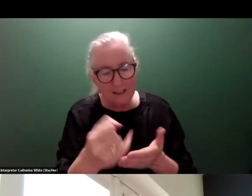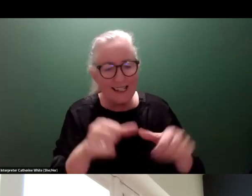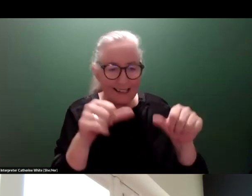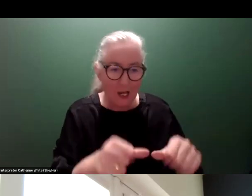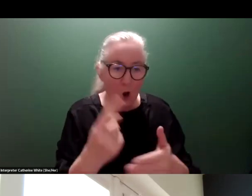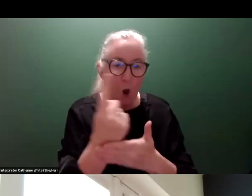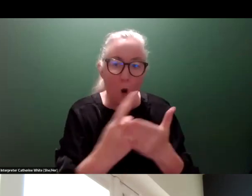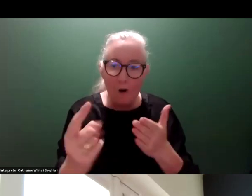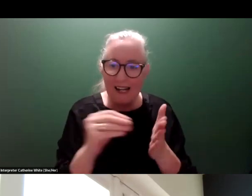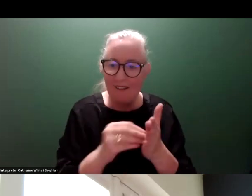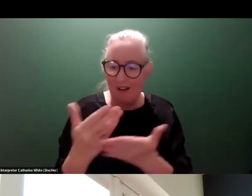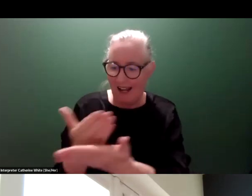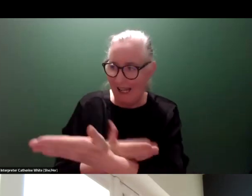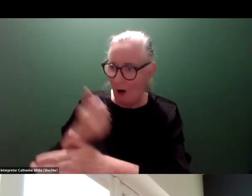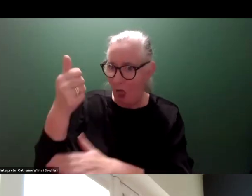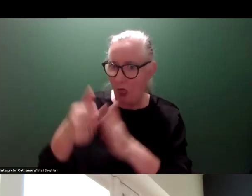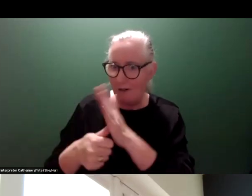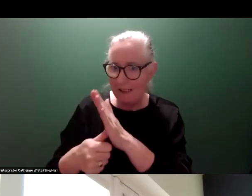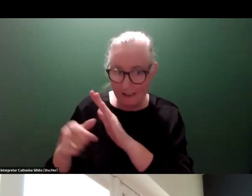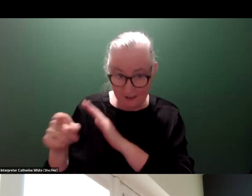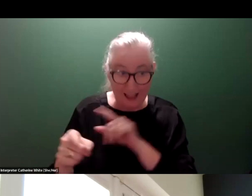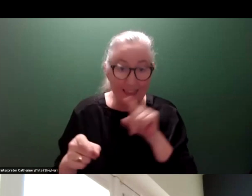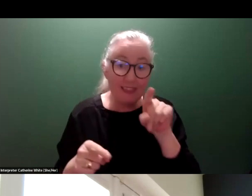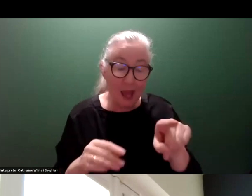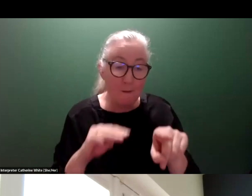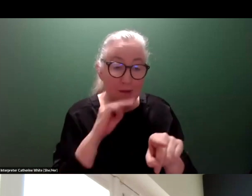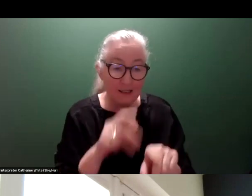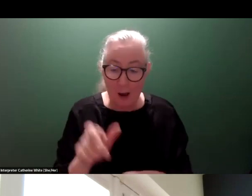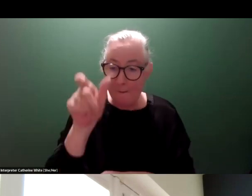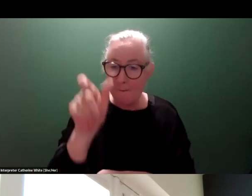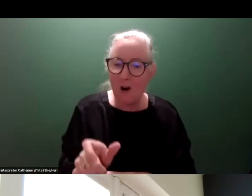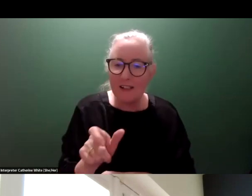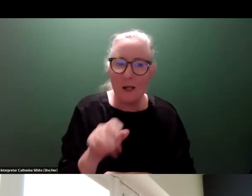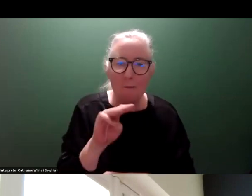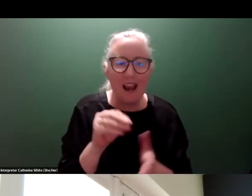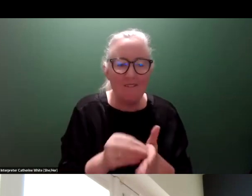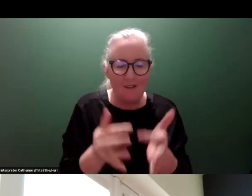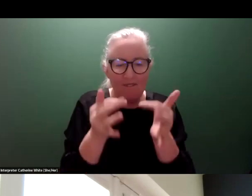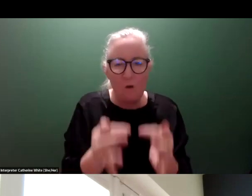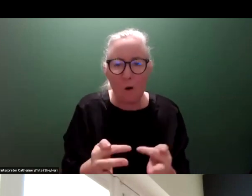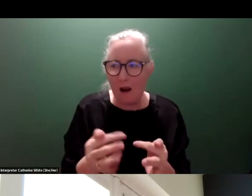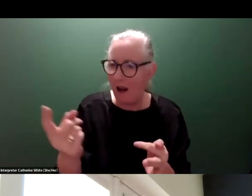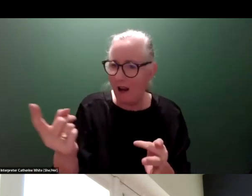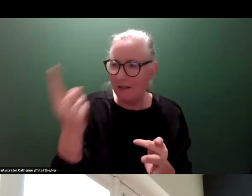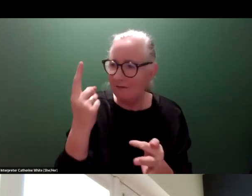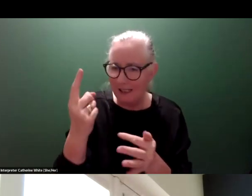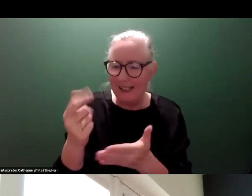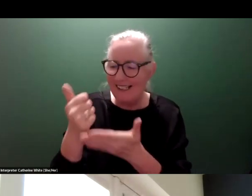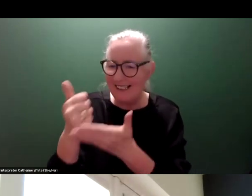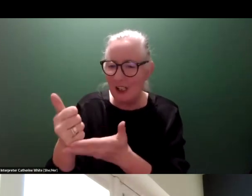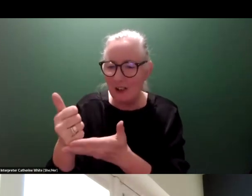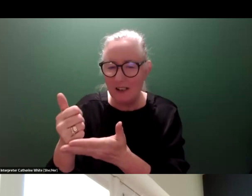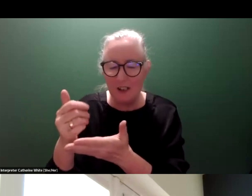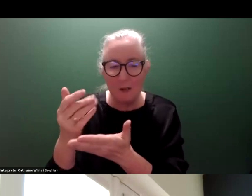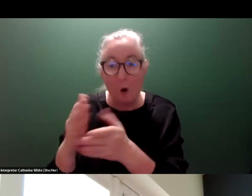legal authority to do so. And in this case, a person may have formally appointed decision supporters with that legal